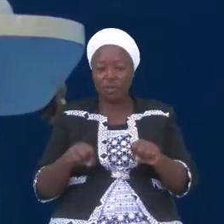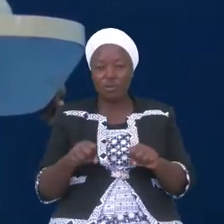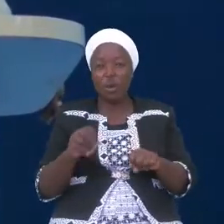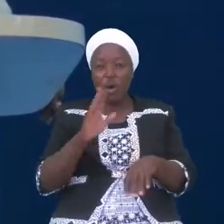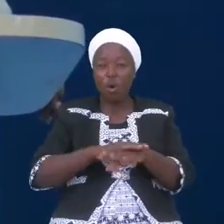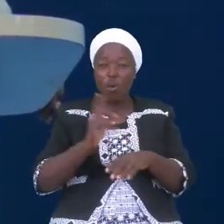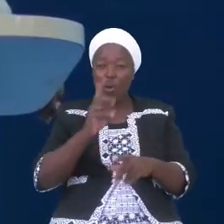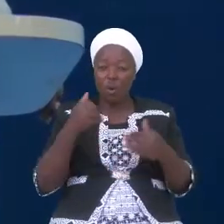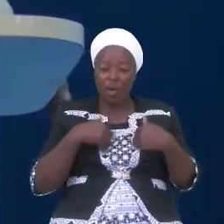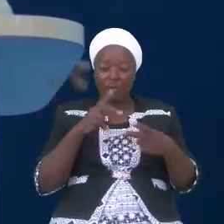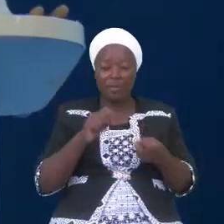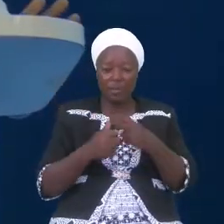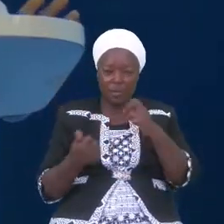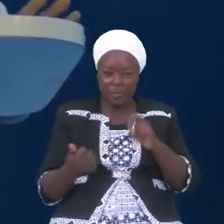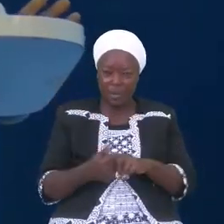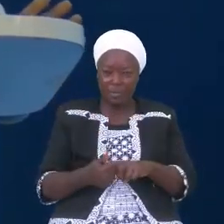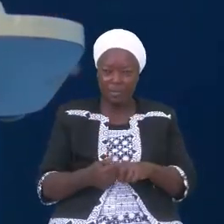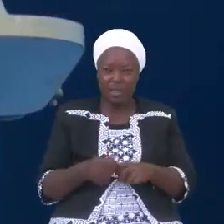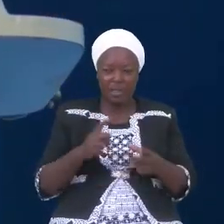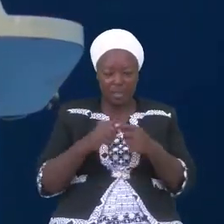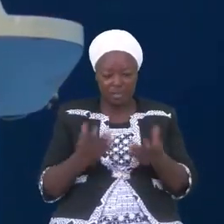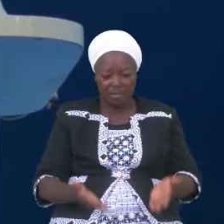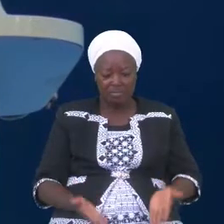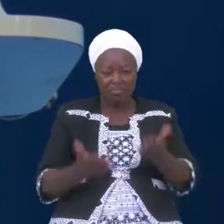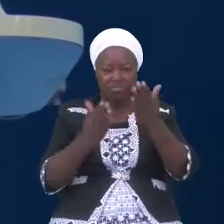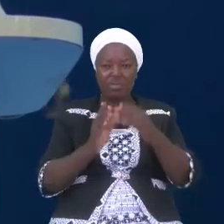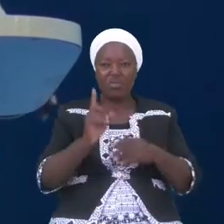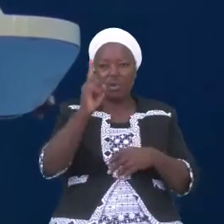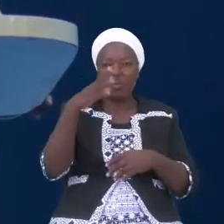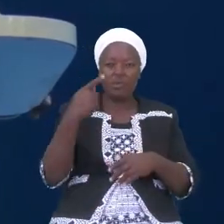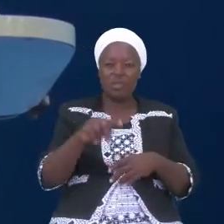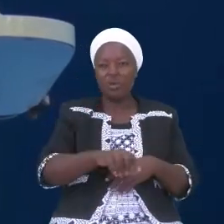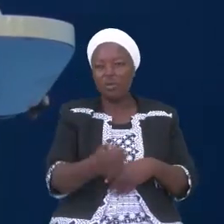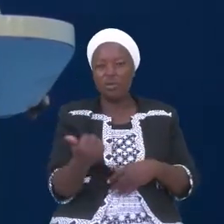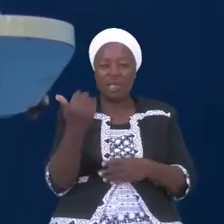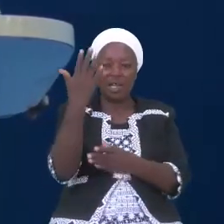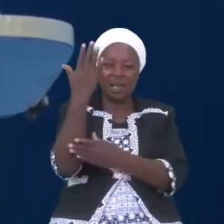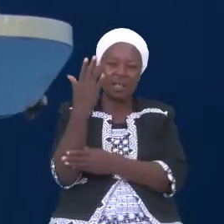challenge, then you raise up the other hand,